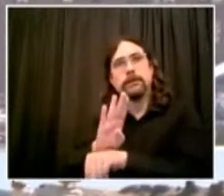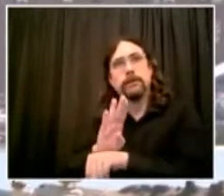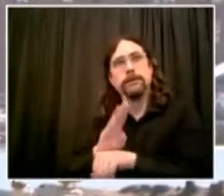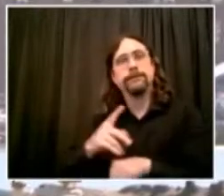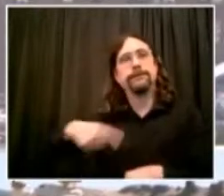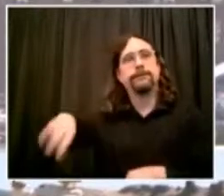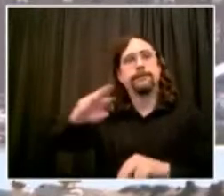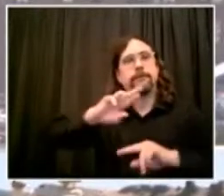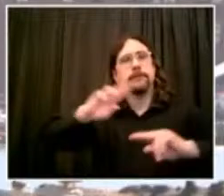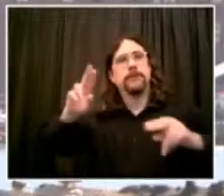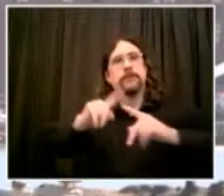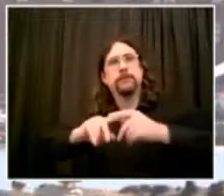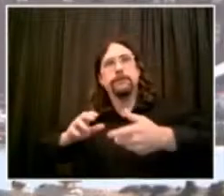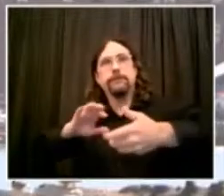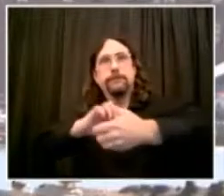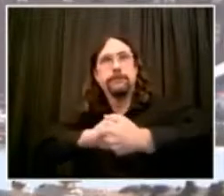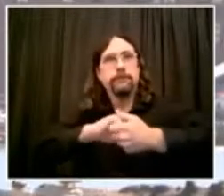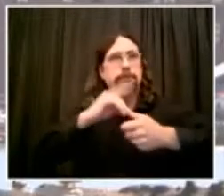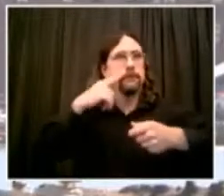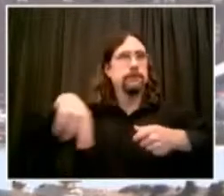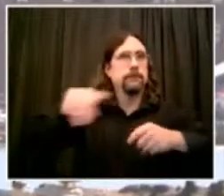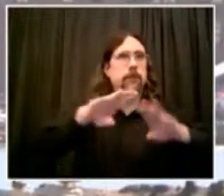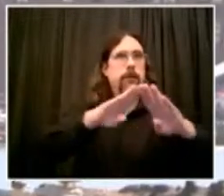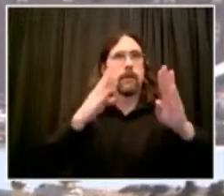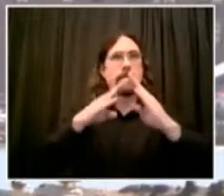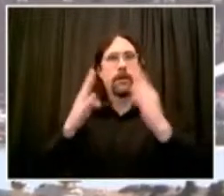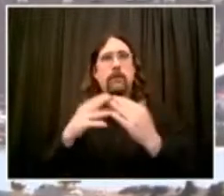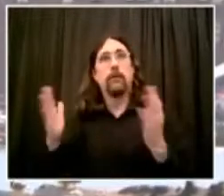Business Services, Janelle Doris.